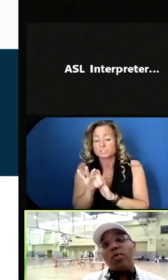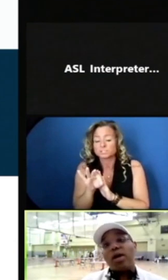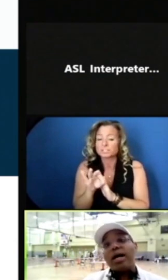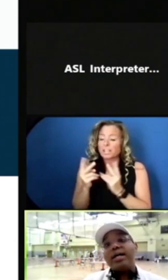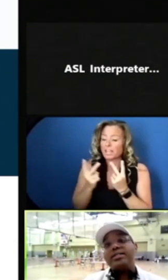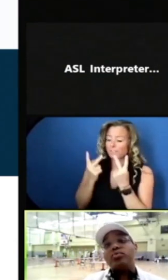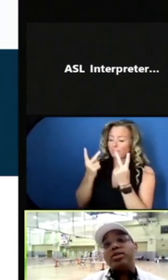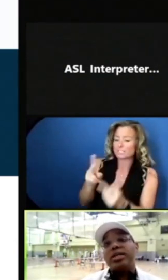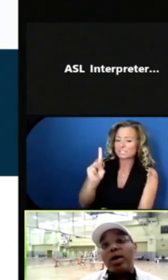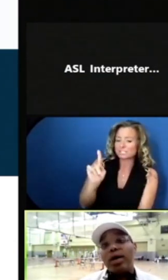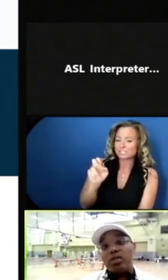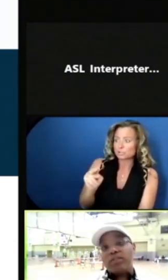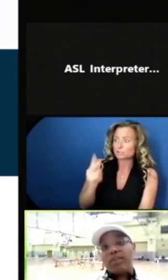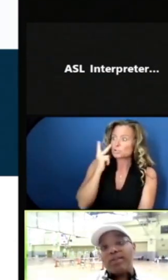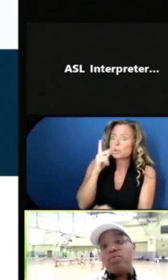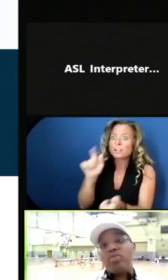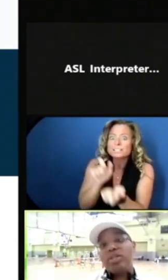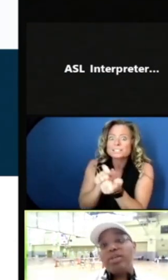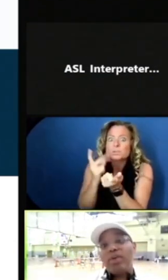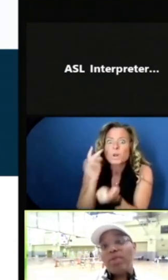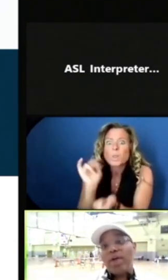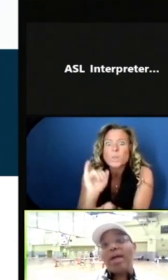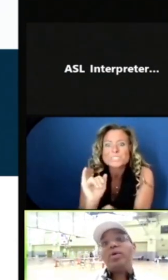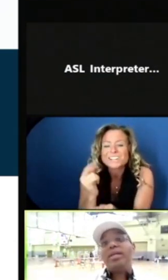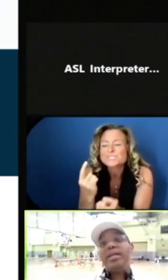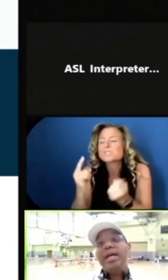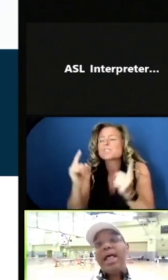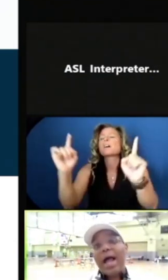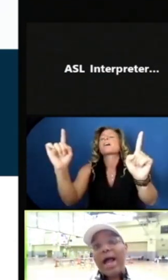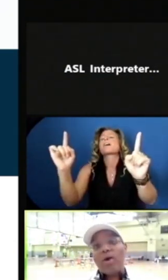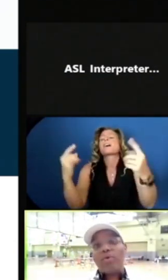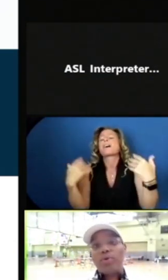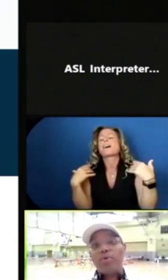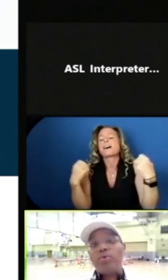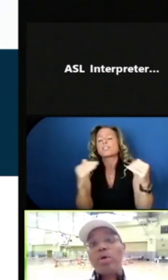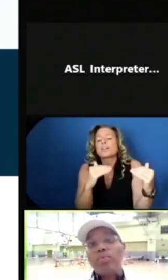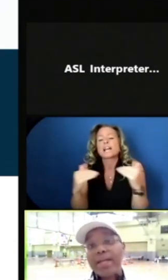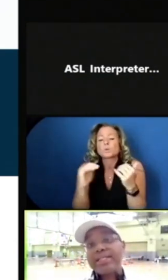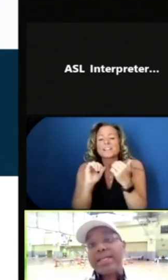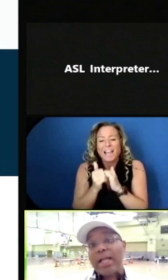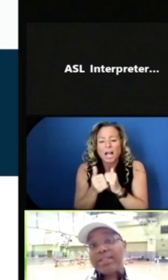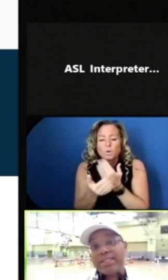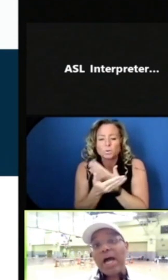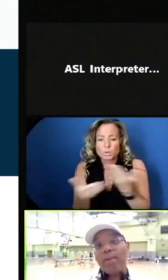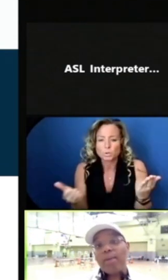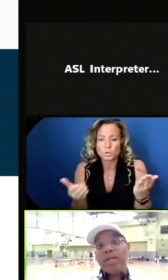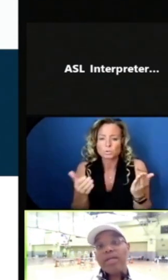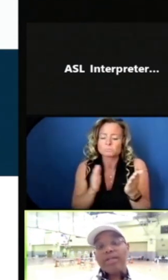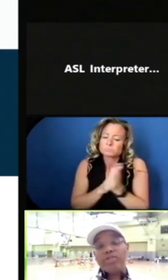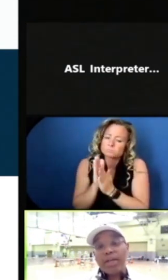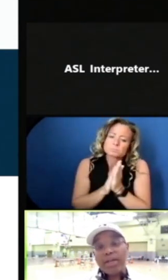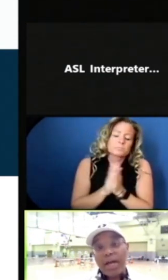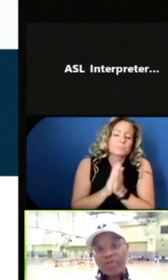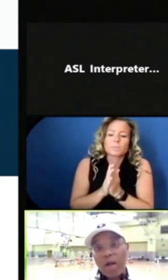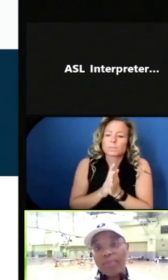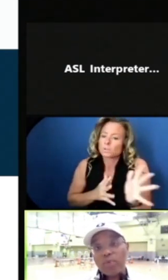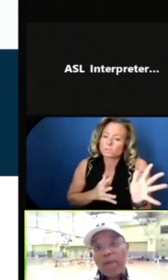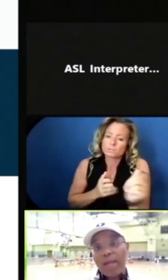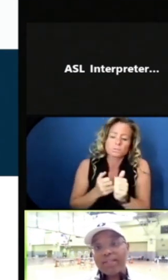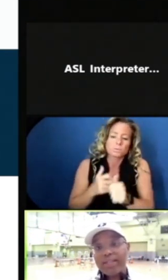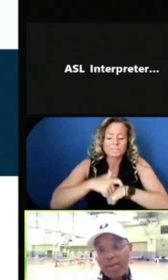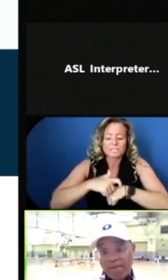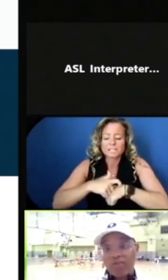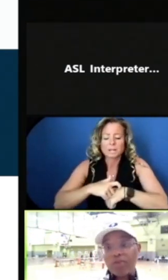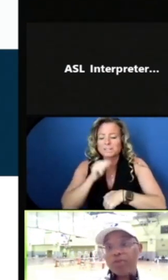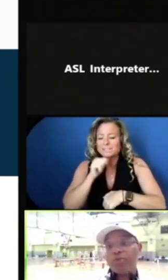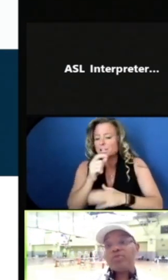with his own eyes really what it looks like to achieve health equity, how you race against time, ensuring not a drop to